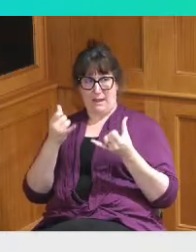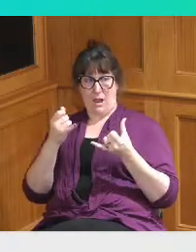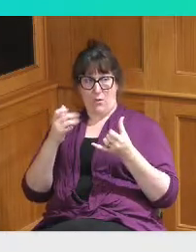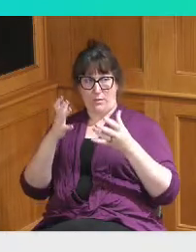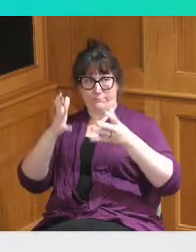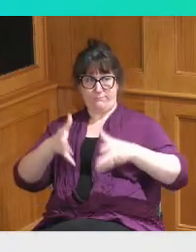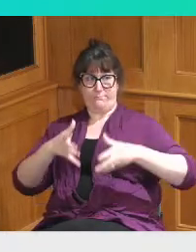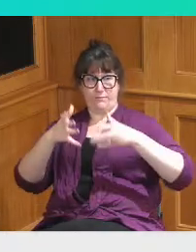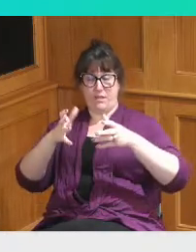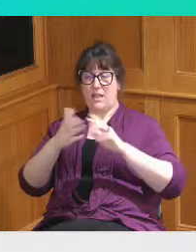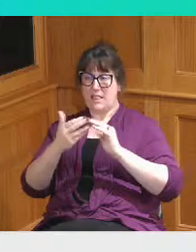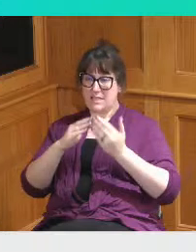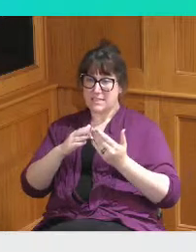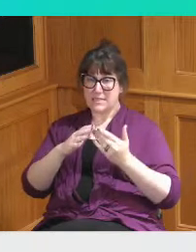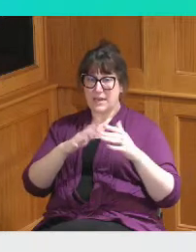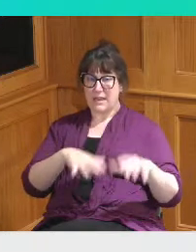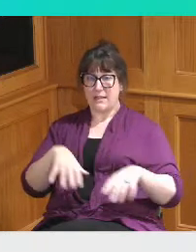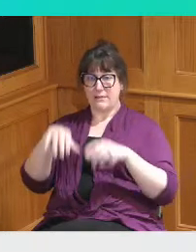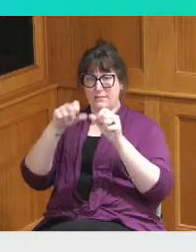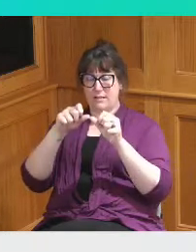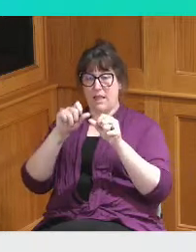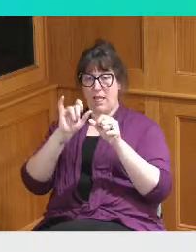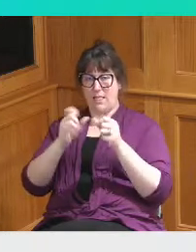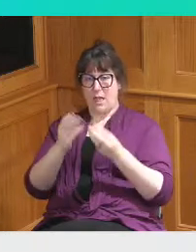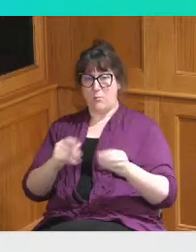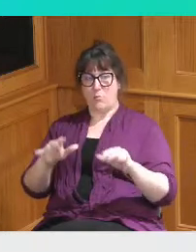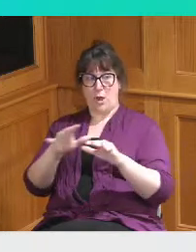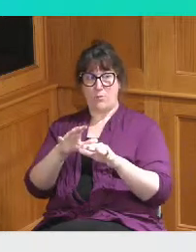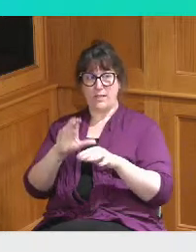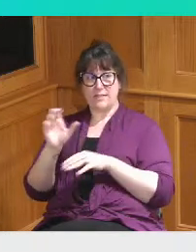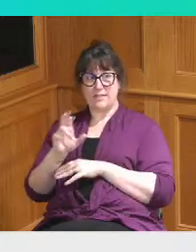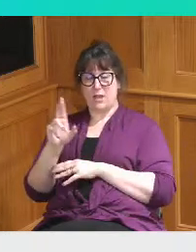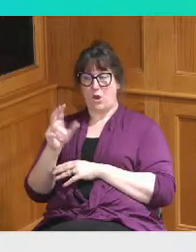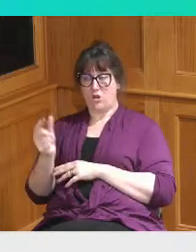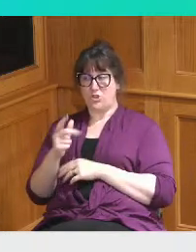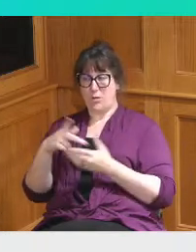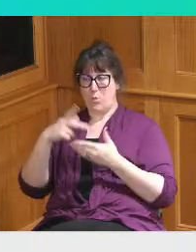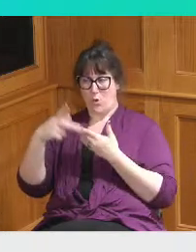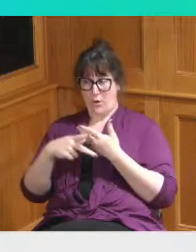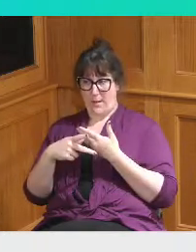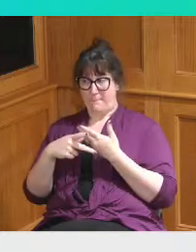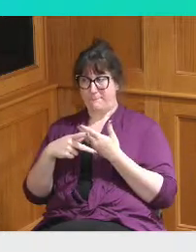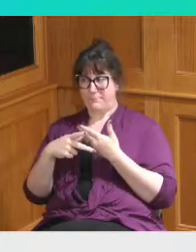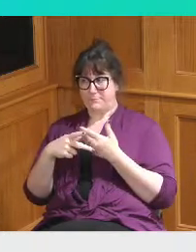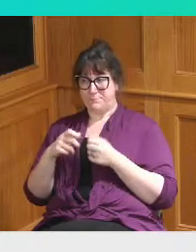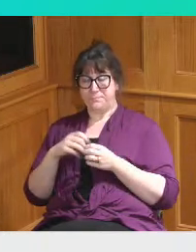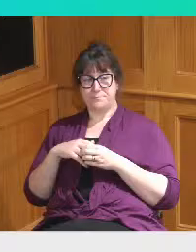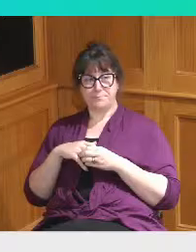in 2021 with county grant assistance through the CRG program.